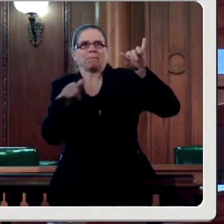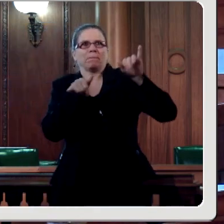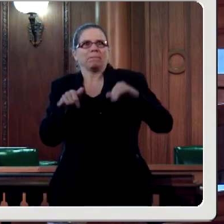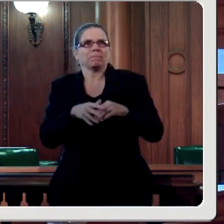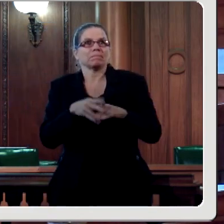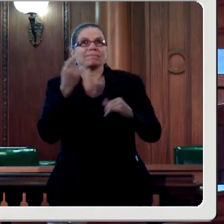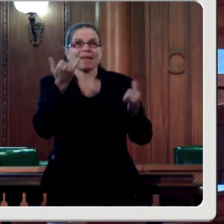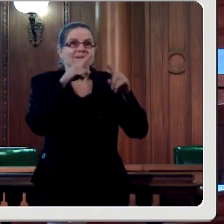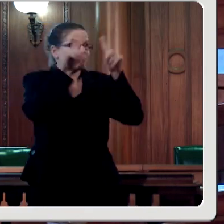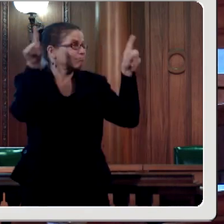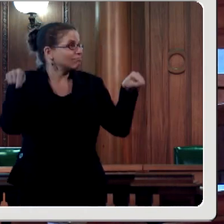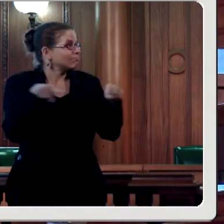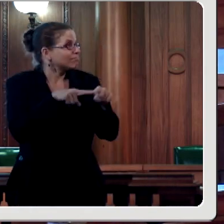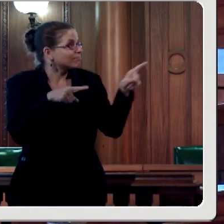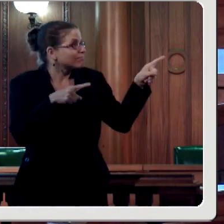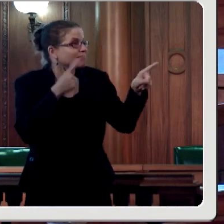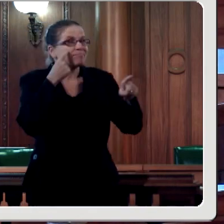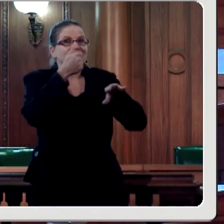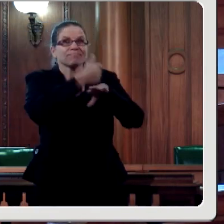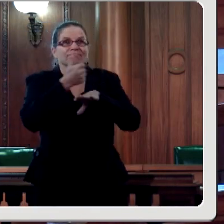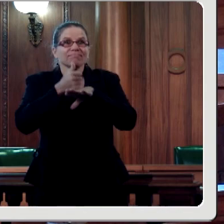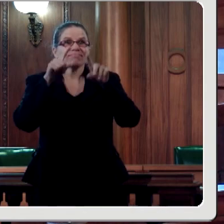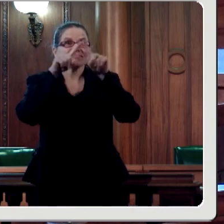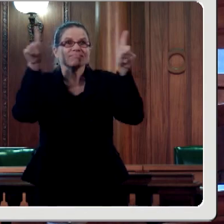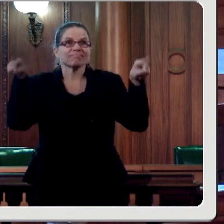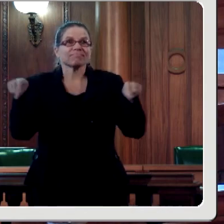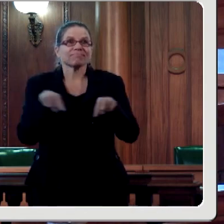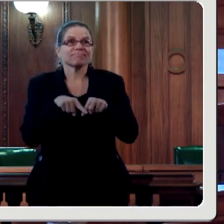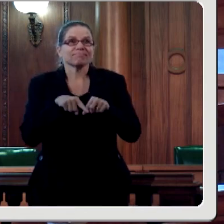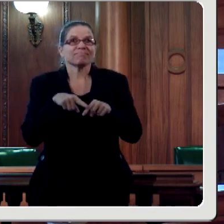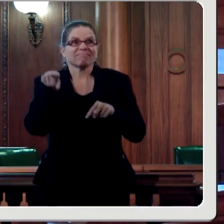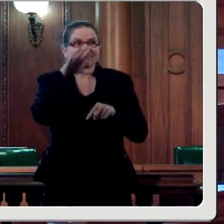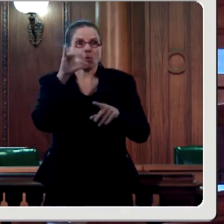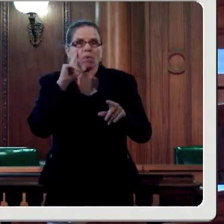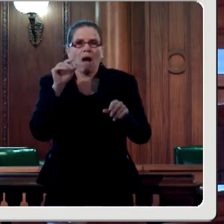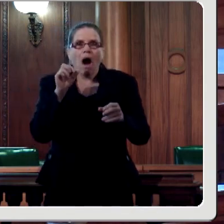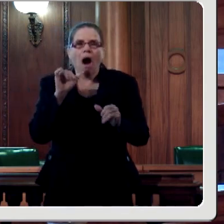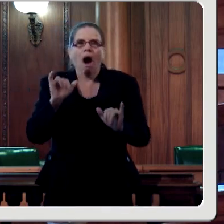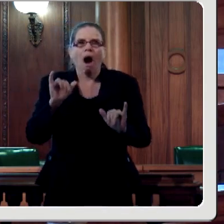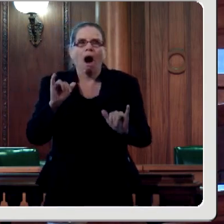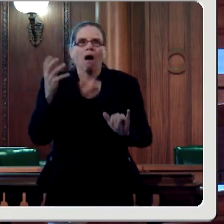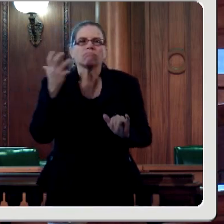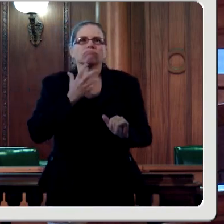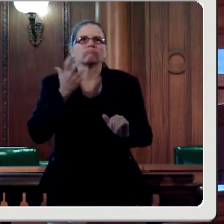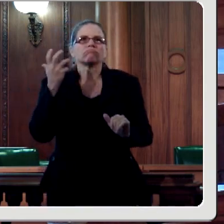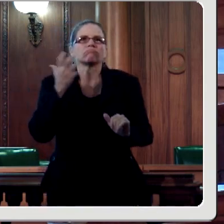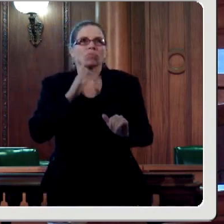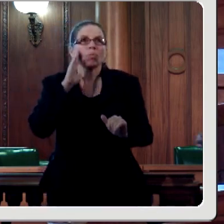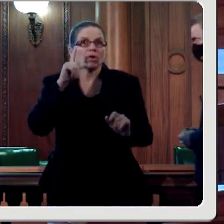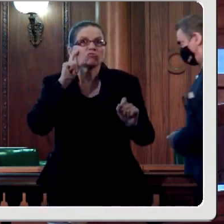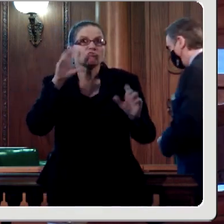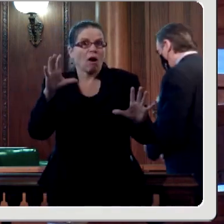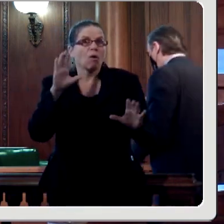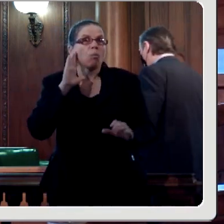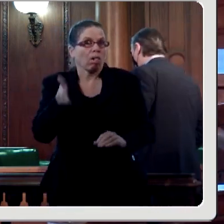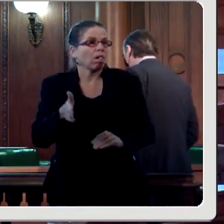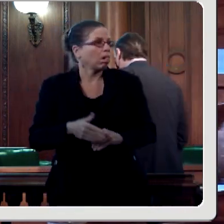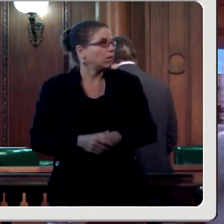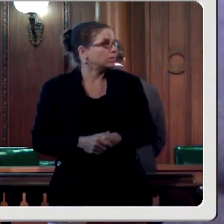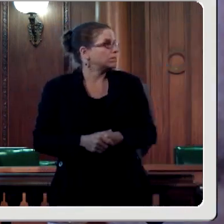that will be eye-opening a bit. So without further ado, Commissioner Helen Colton